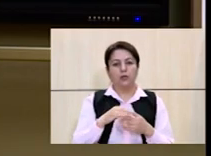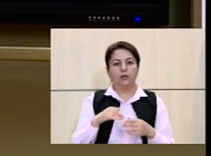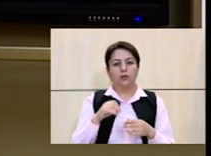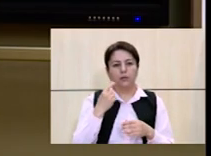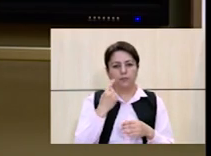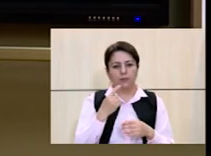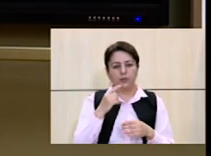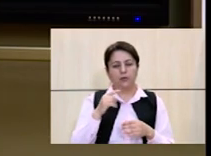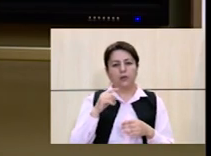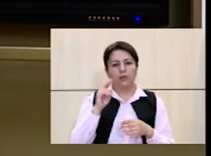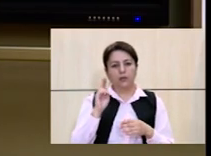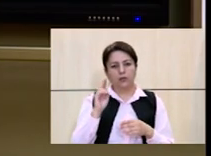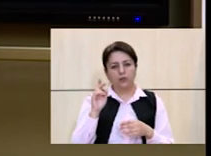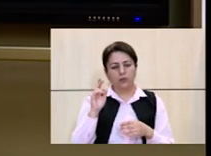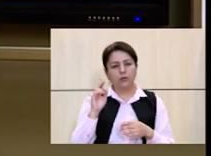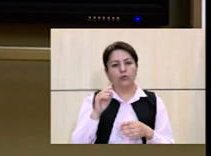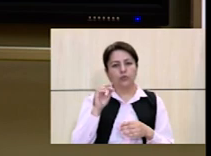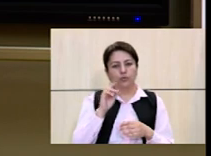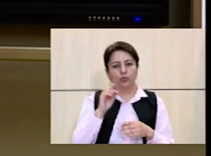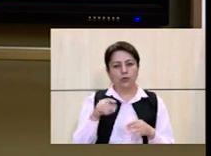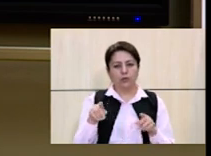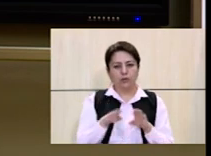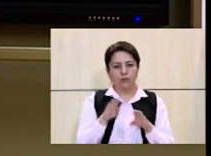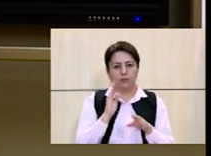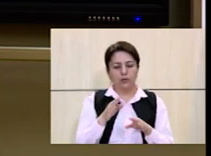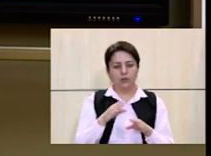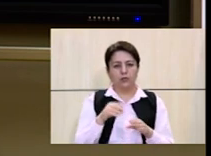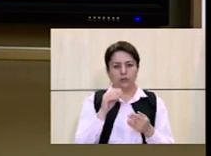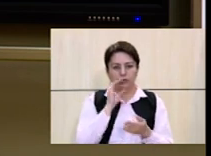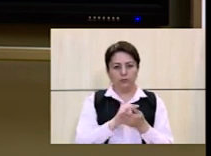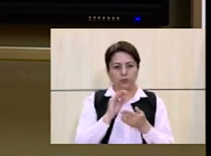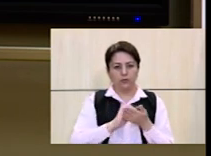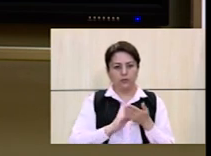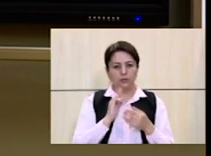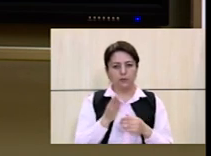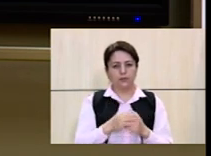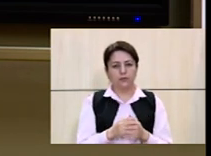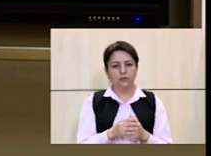1 kilojoulga teng bo'ladi. Demak, javoblarni yozib olamiz.